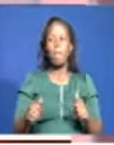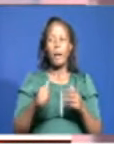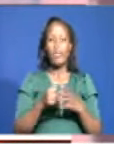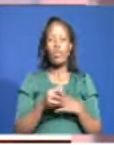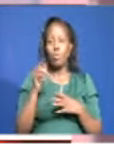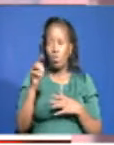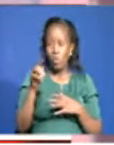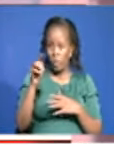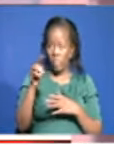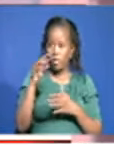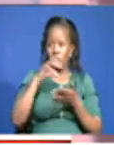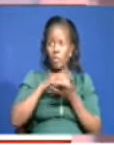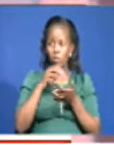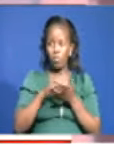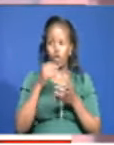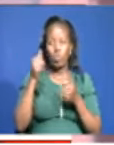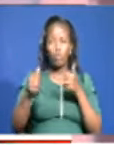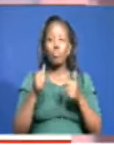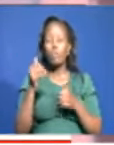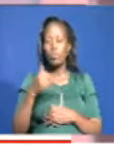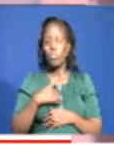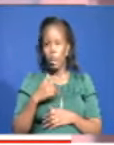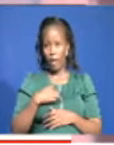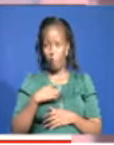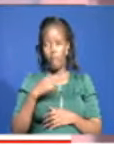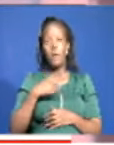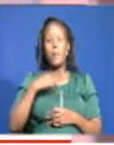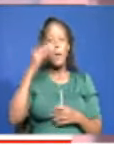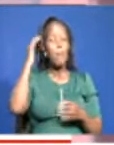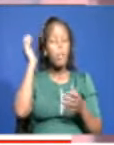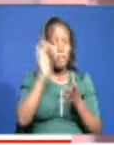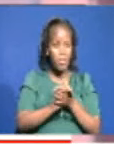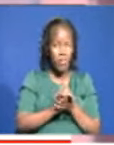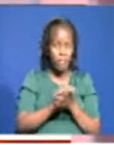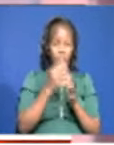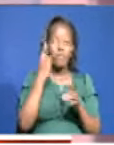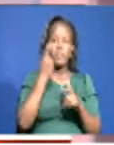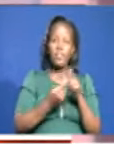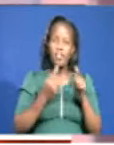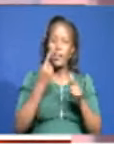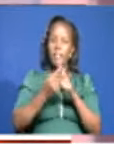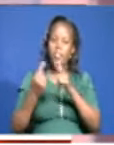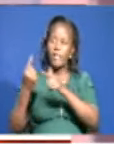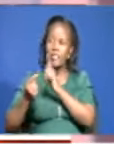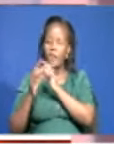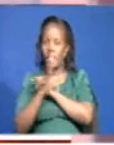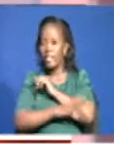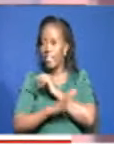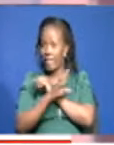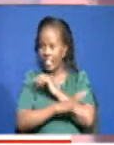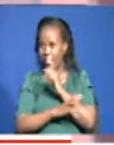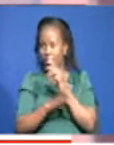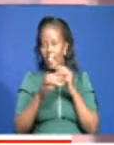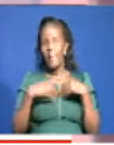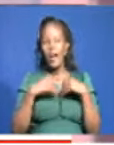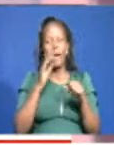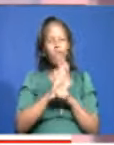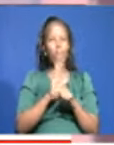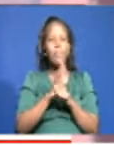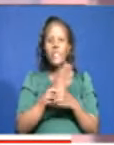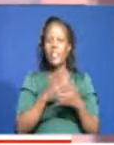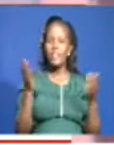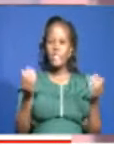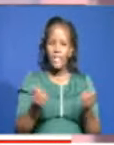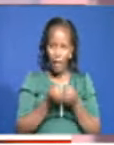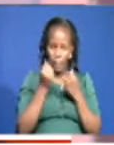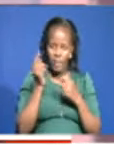situation, I believe over the years in our country, many things have been done. But Your